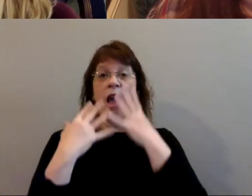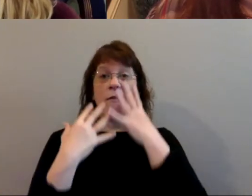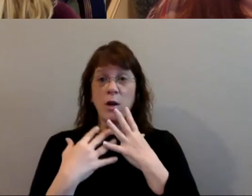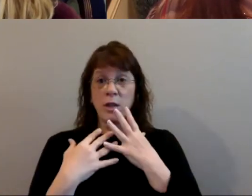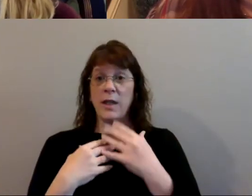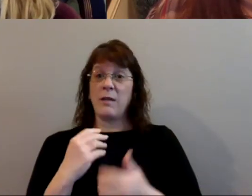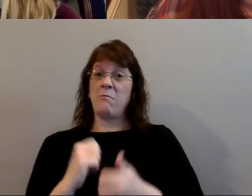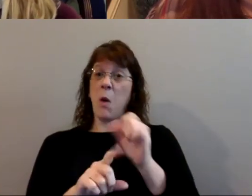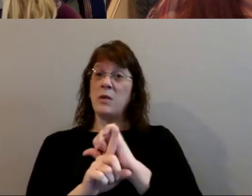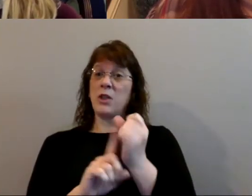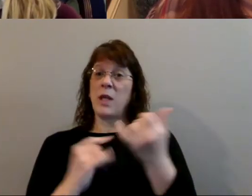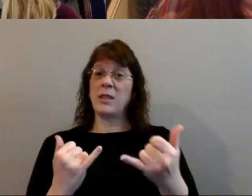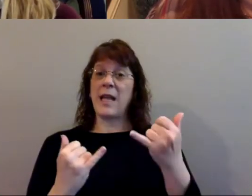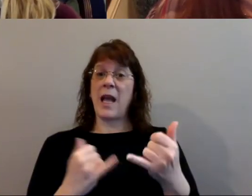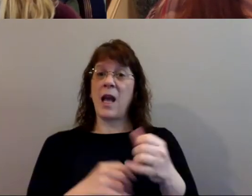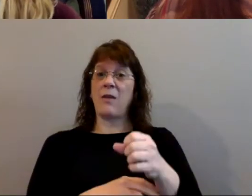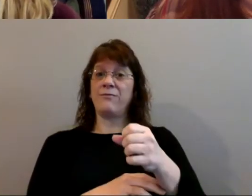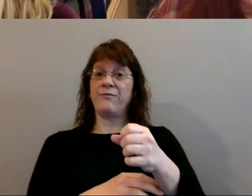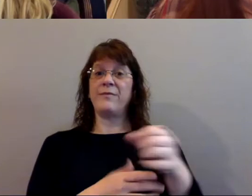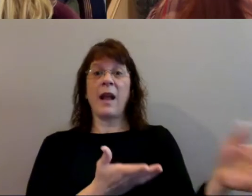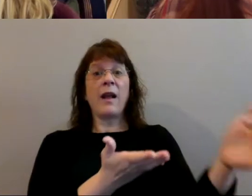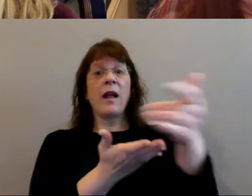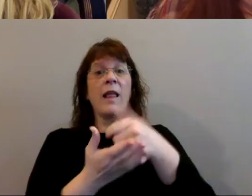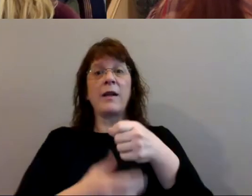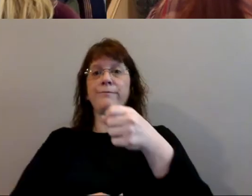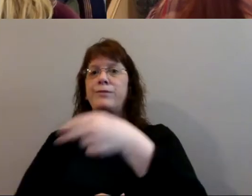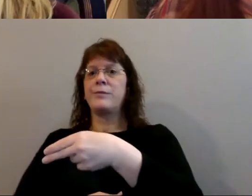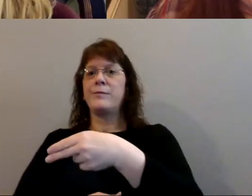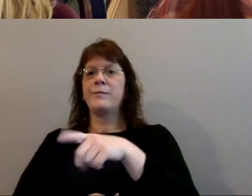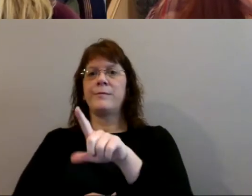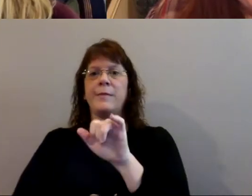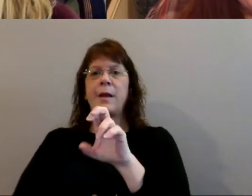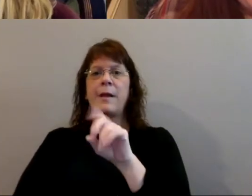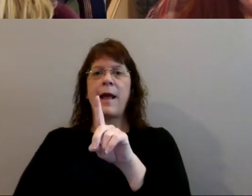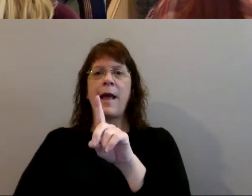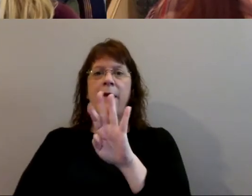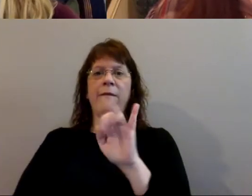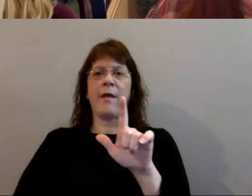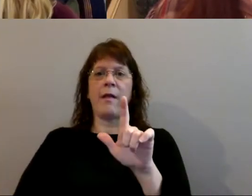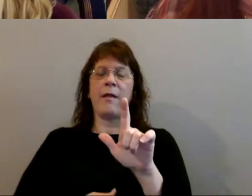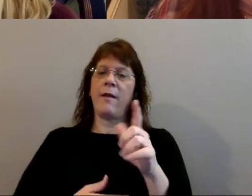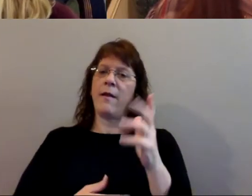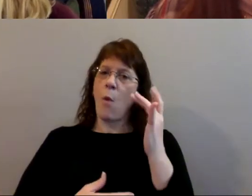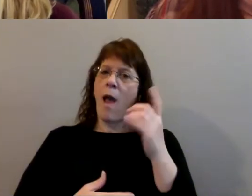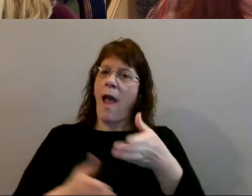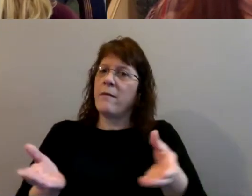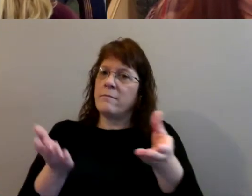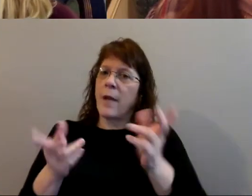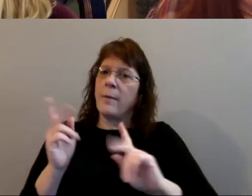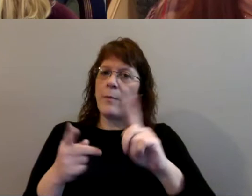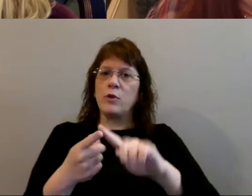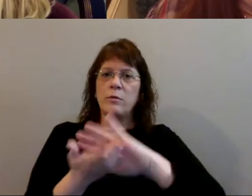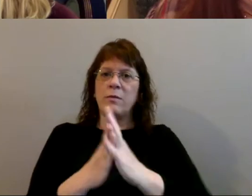cases nowadays, it just goes to the landfill, and that's why I try to urge people to maybe get involved in